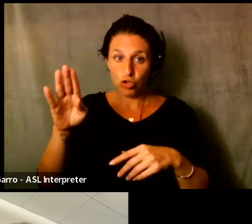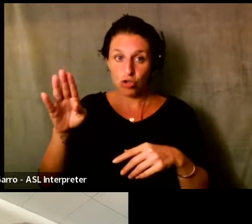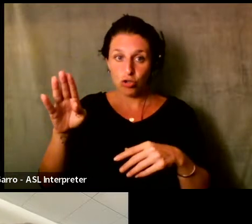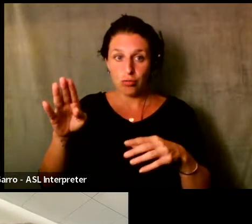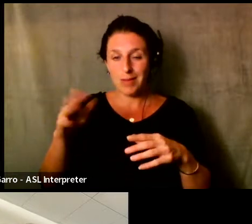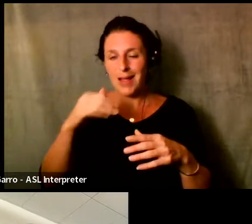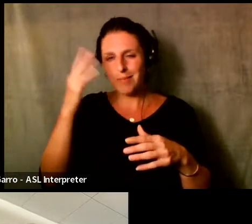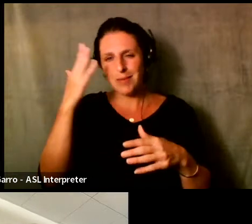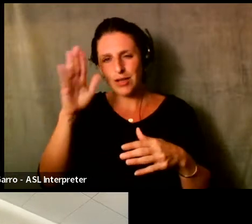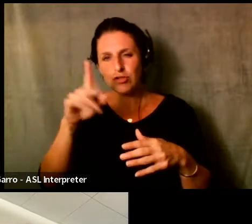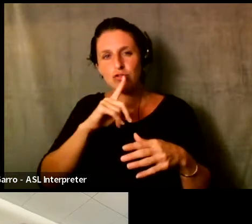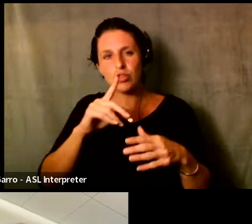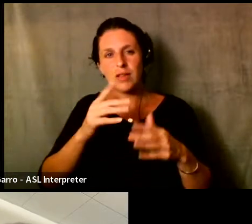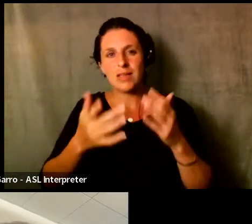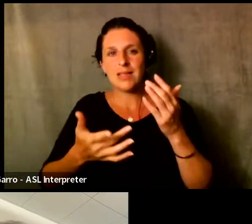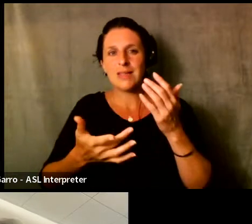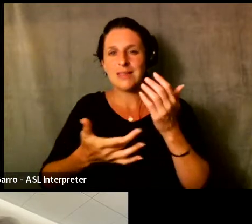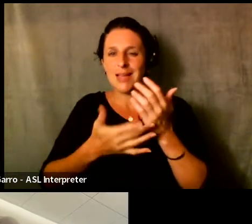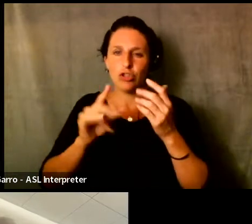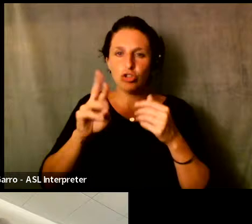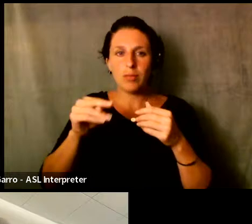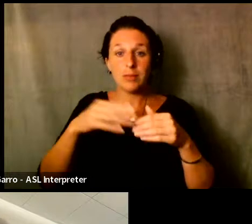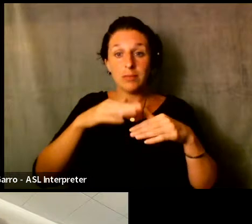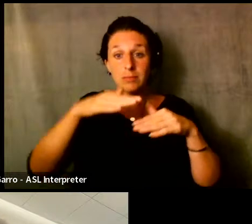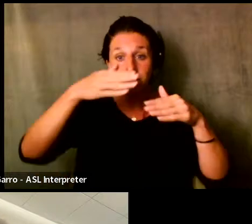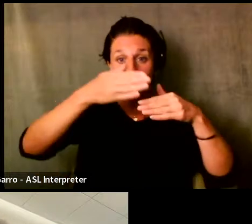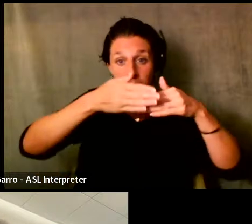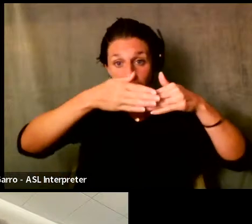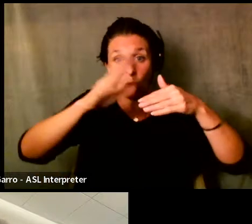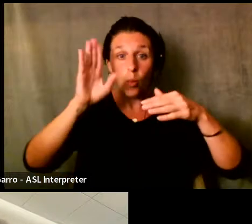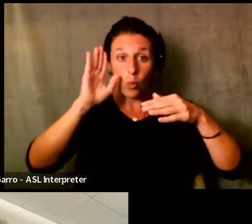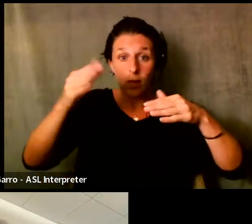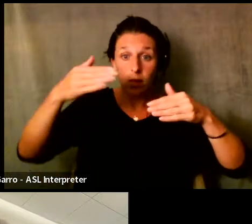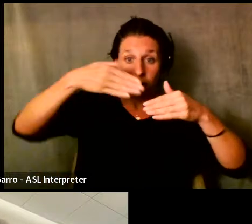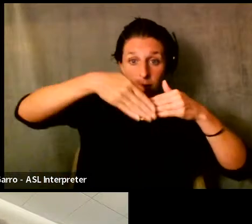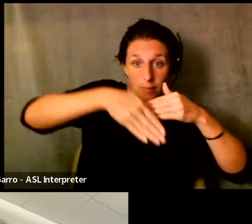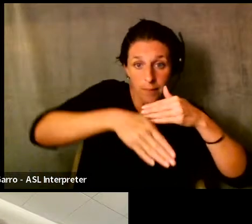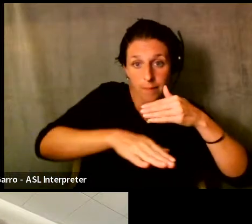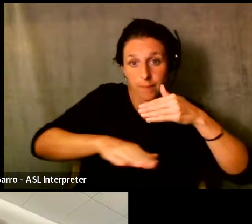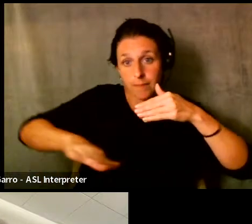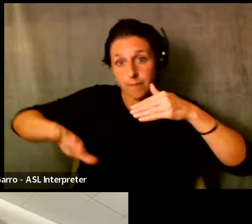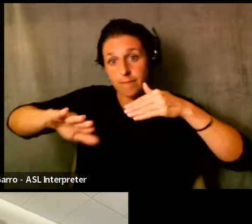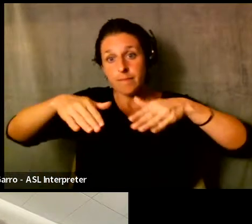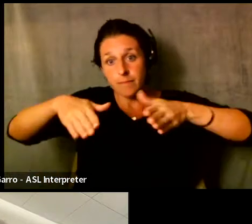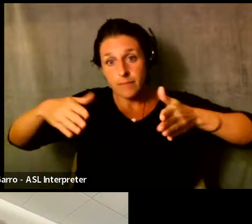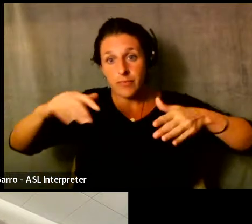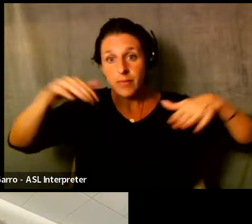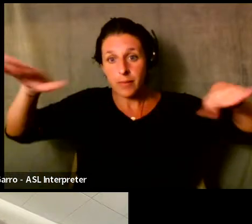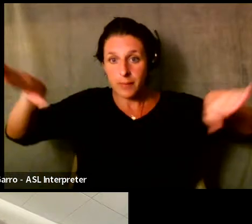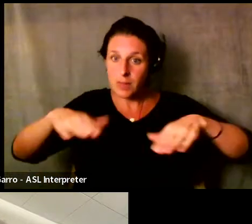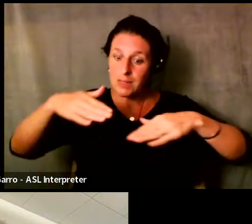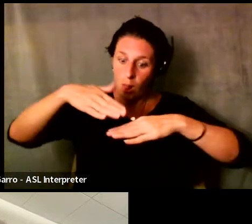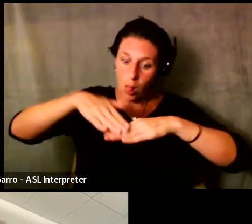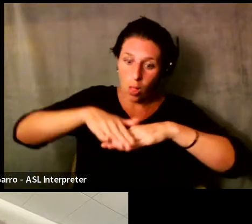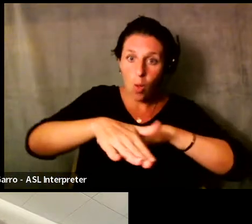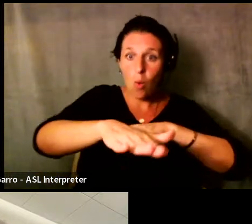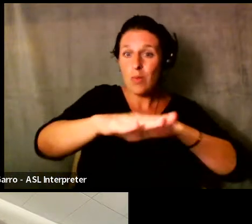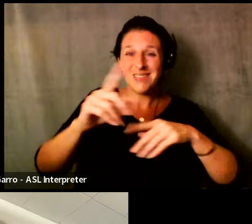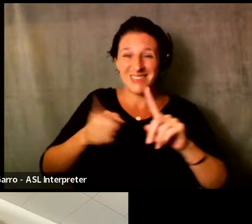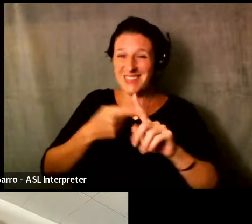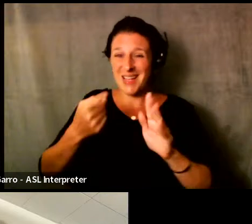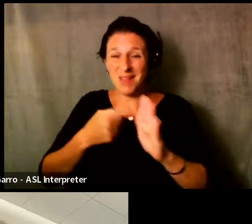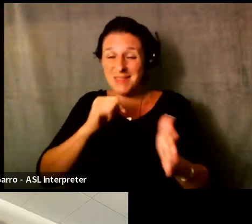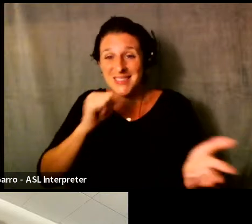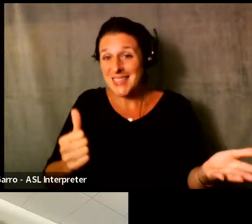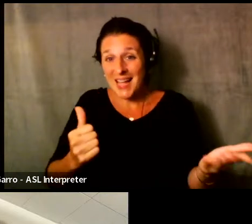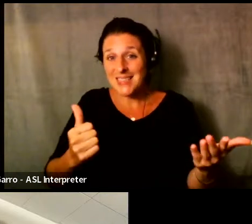technical term, but is it slanted? Does it go down to the sidewalk, the crosswalk in the appropriate place? Sometimes it doesn't. Sometimes